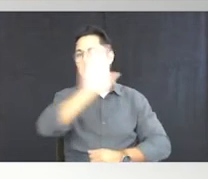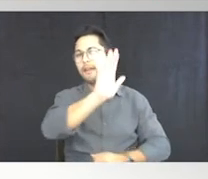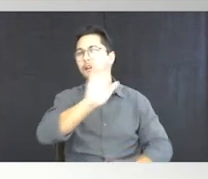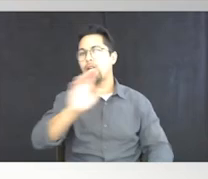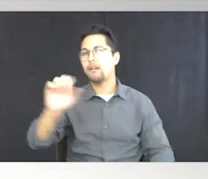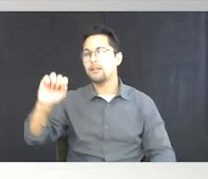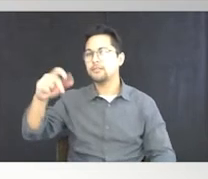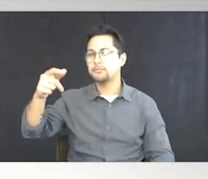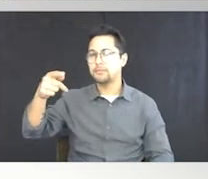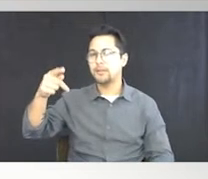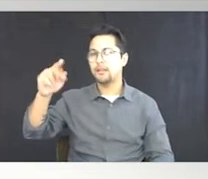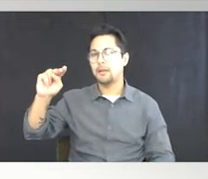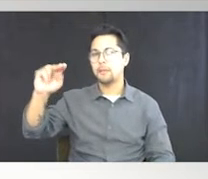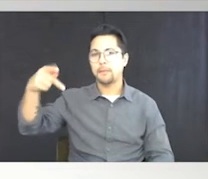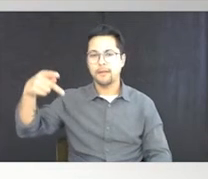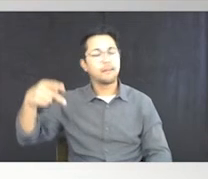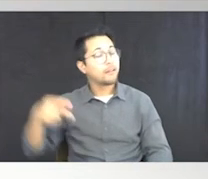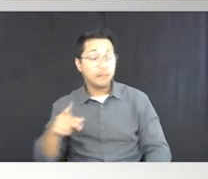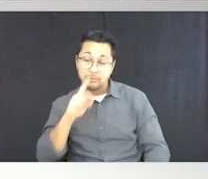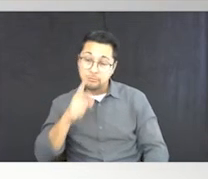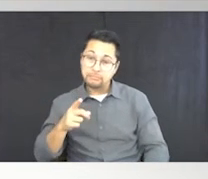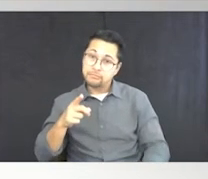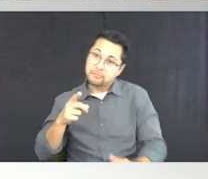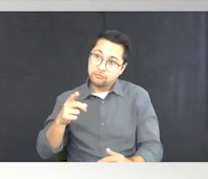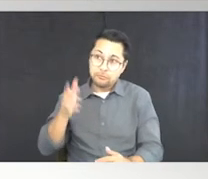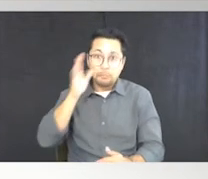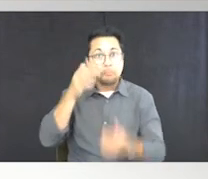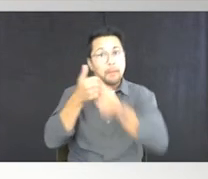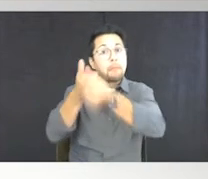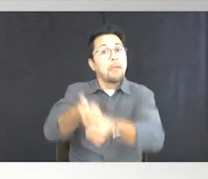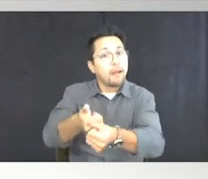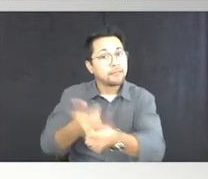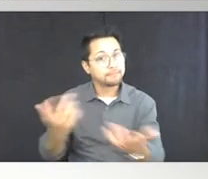SPNP and to be compliant.